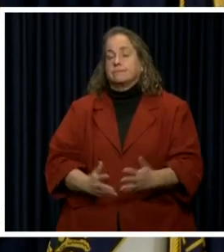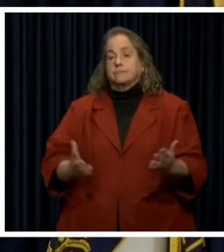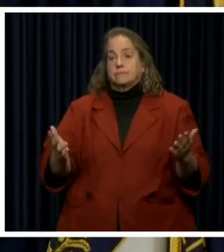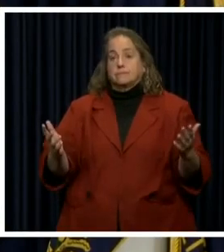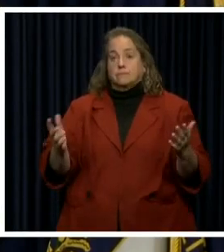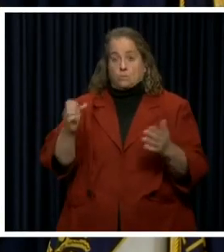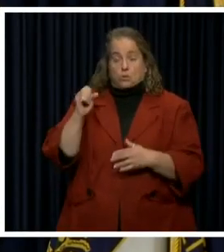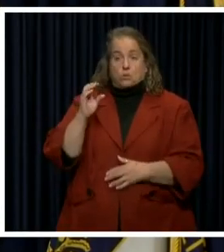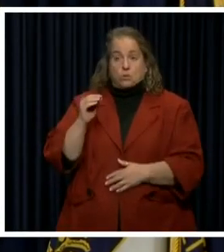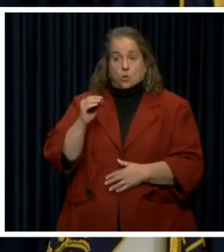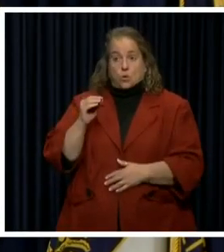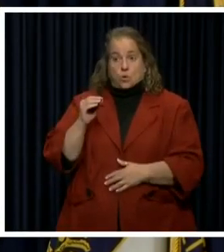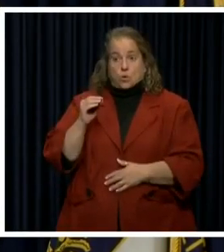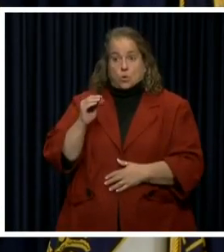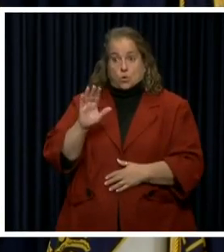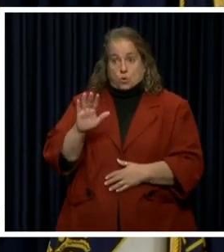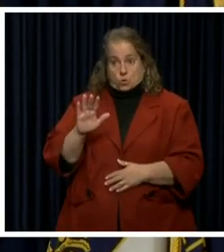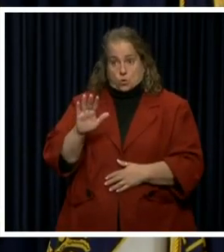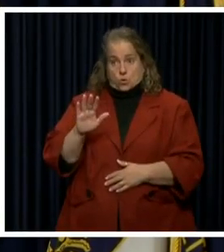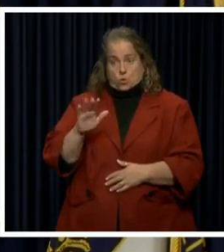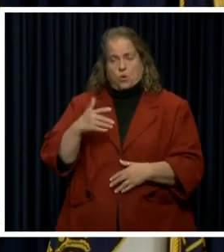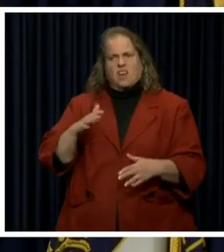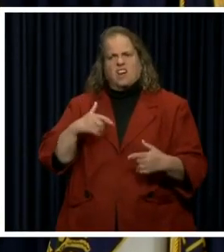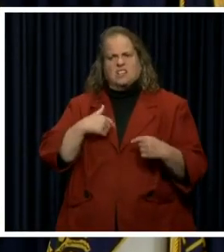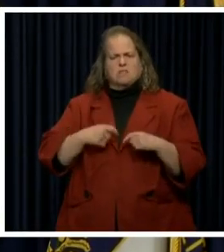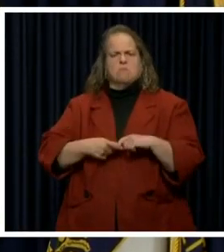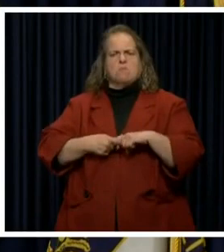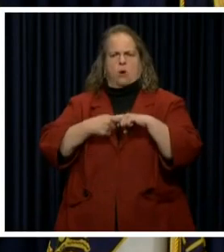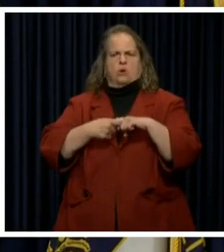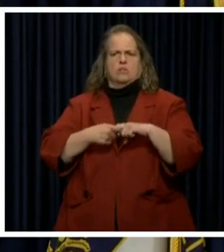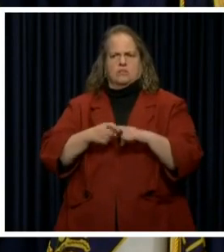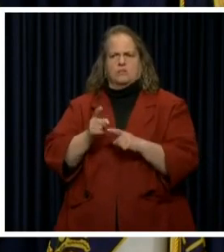So let's just pause for a minute.